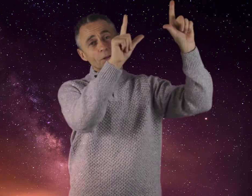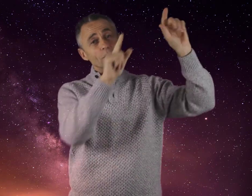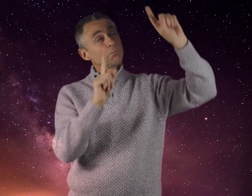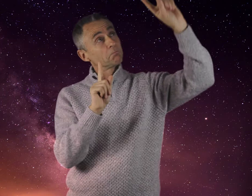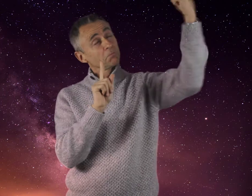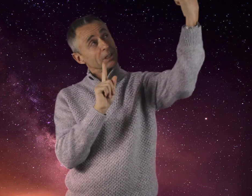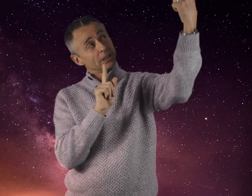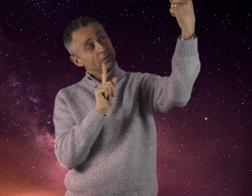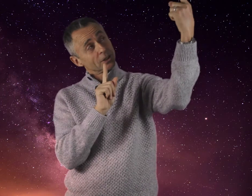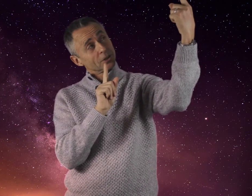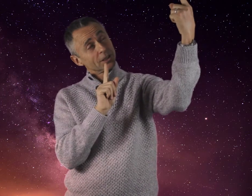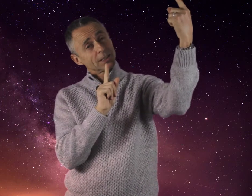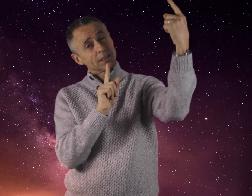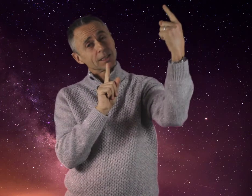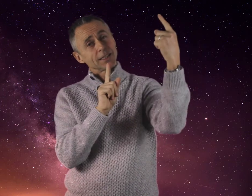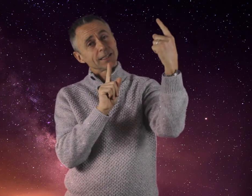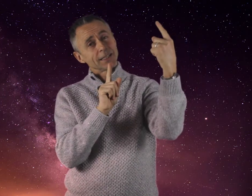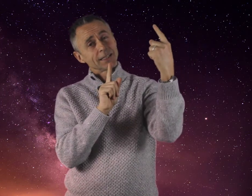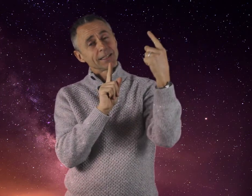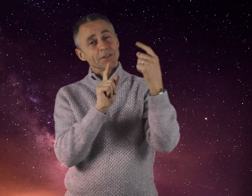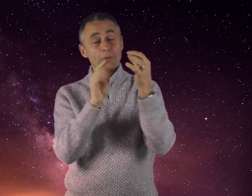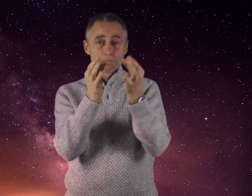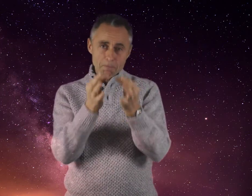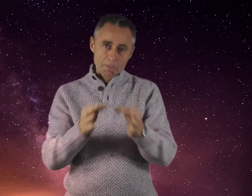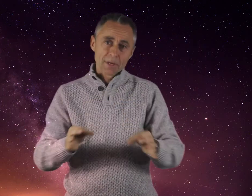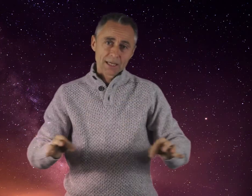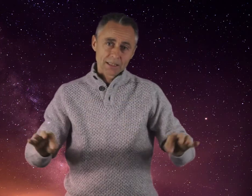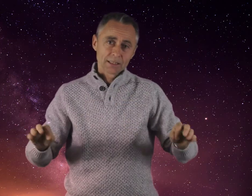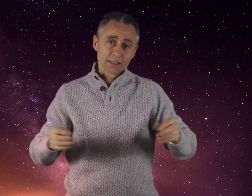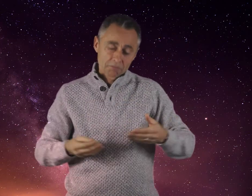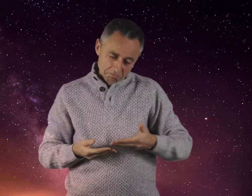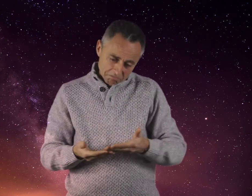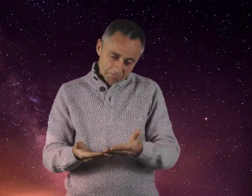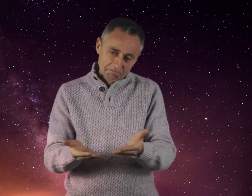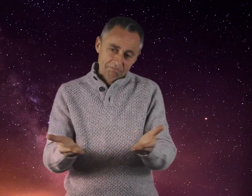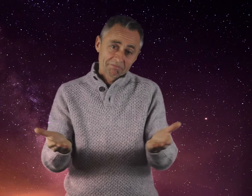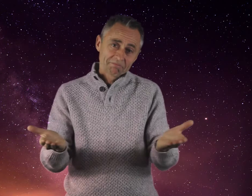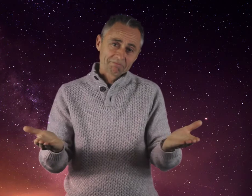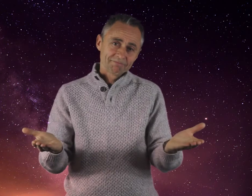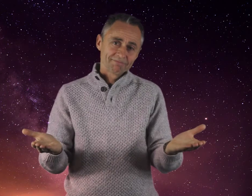The Lord turn His face toward you and give you peace.